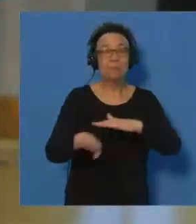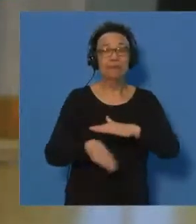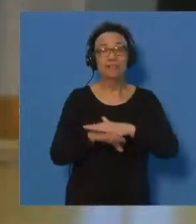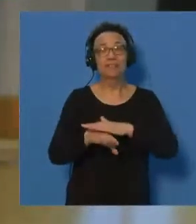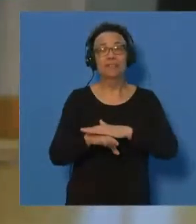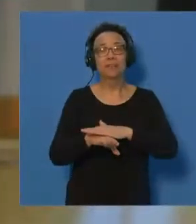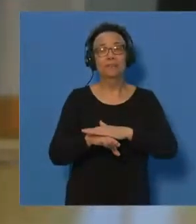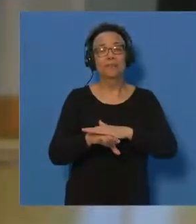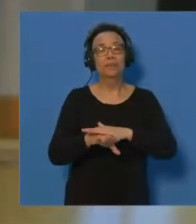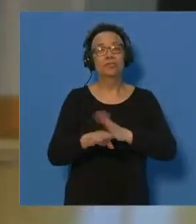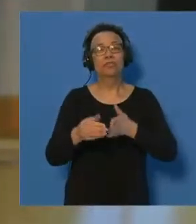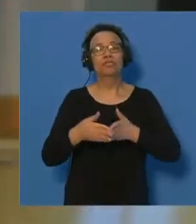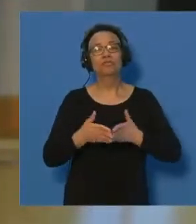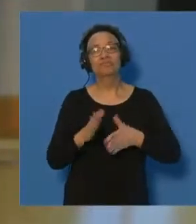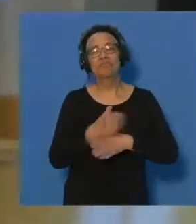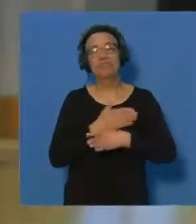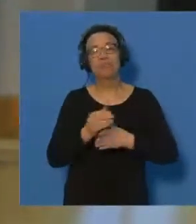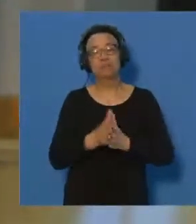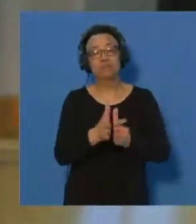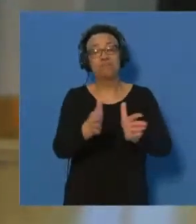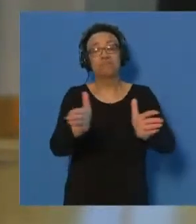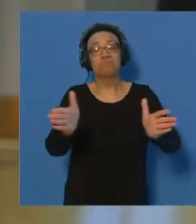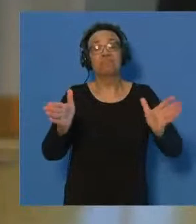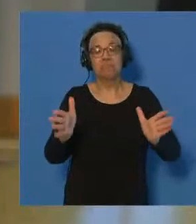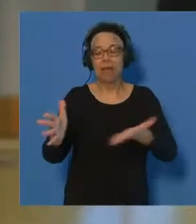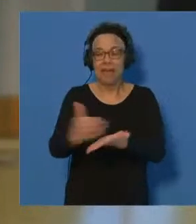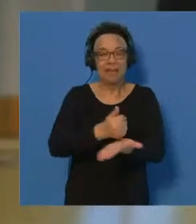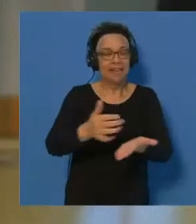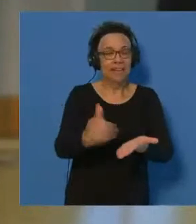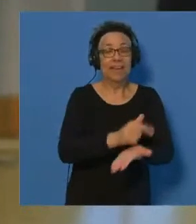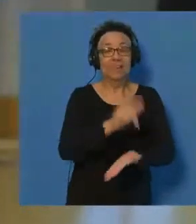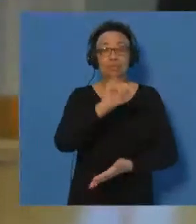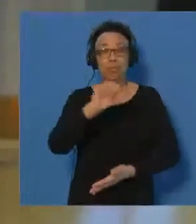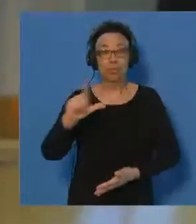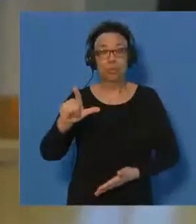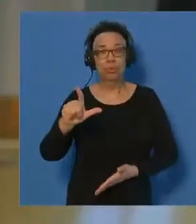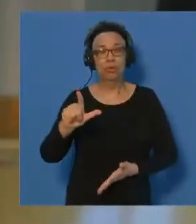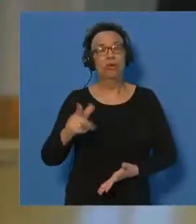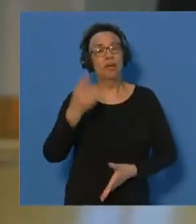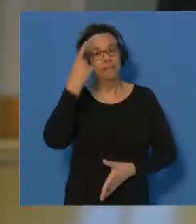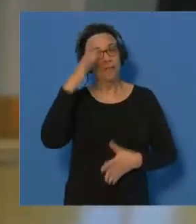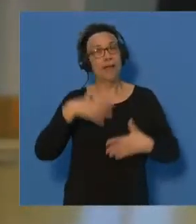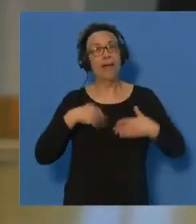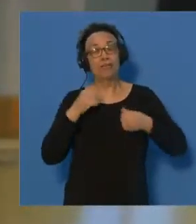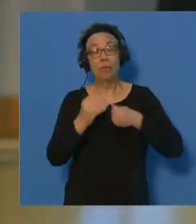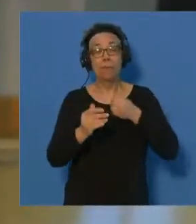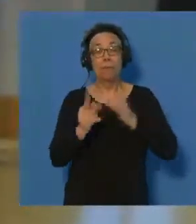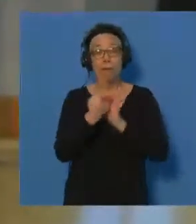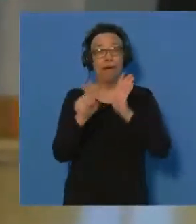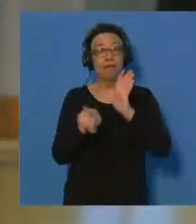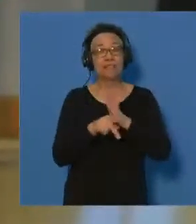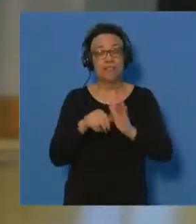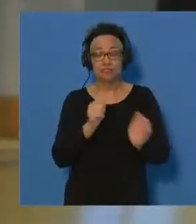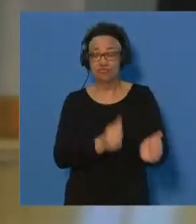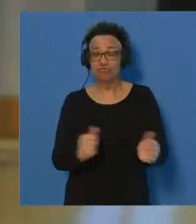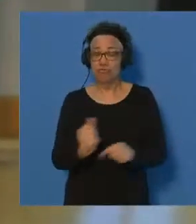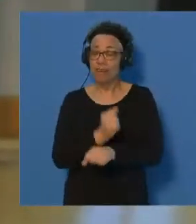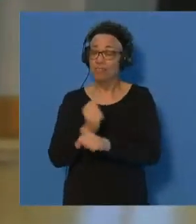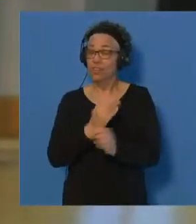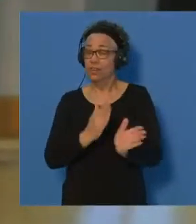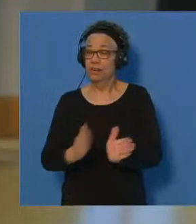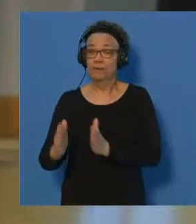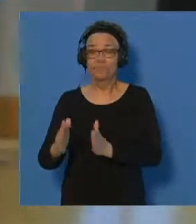as a broader public health data collection tool to help inform health policy and strategy in order to improve the health of the